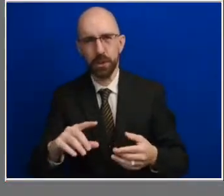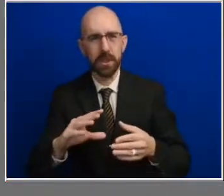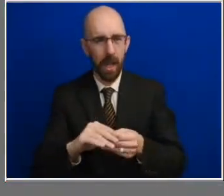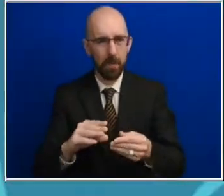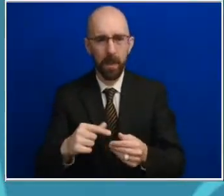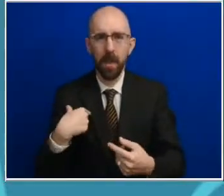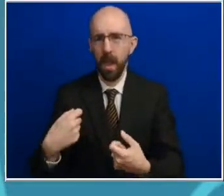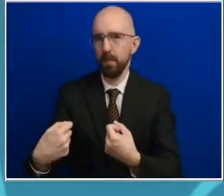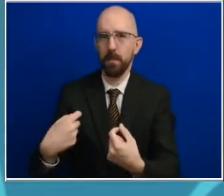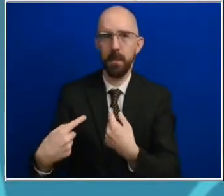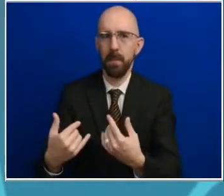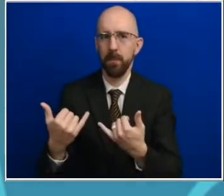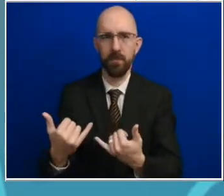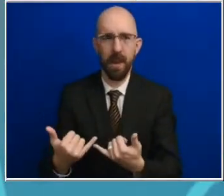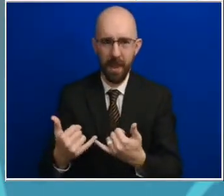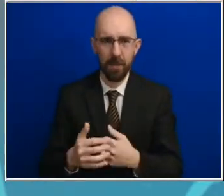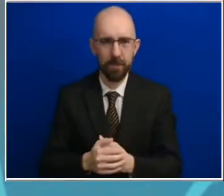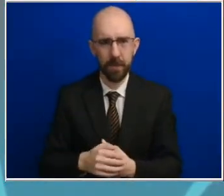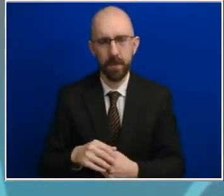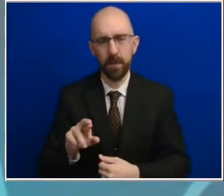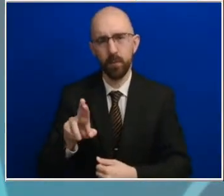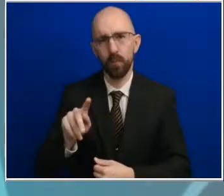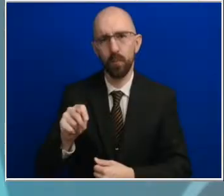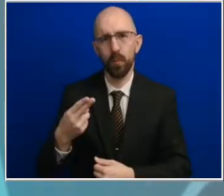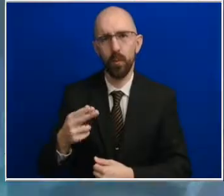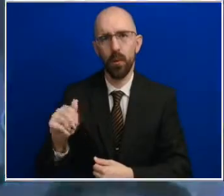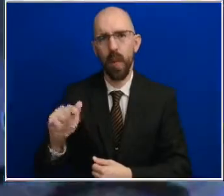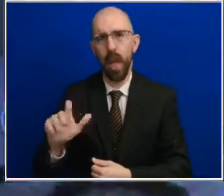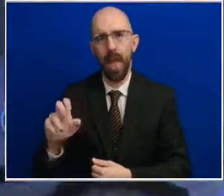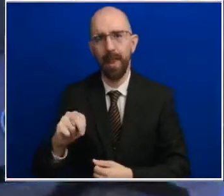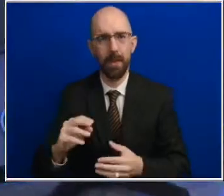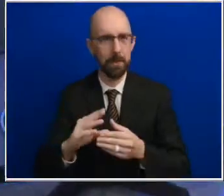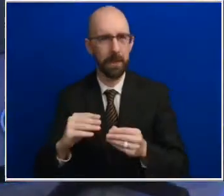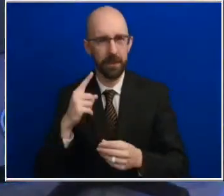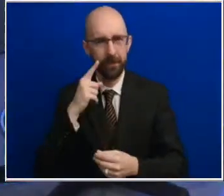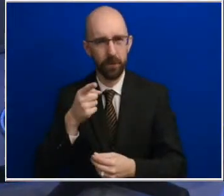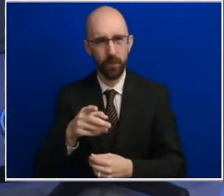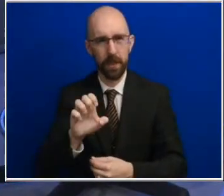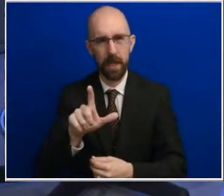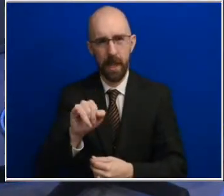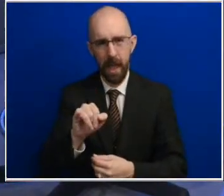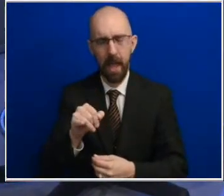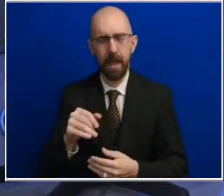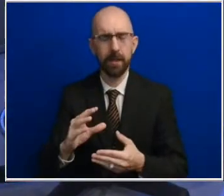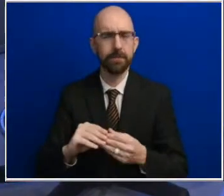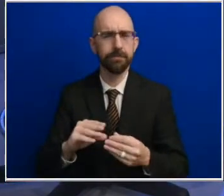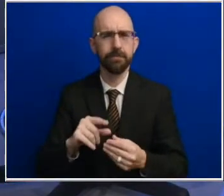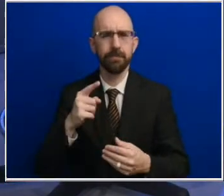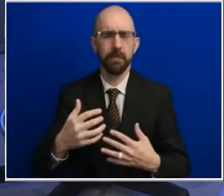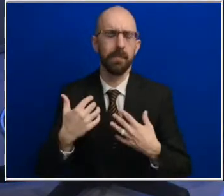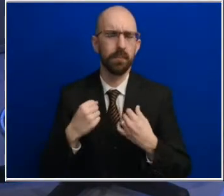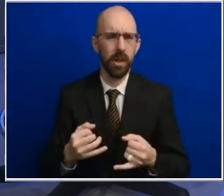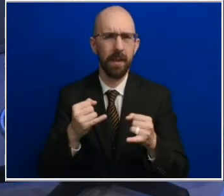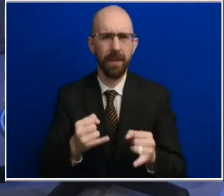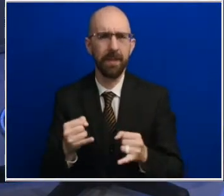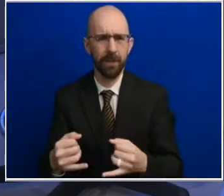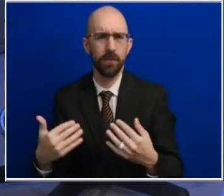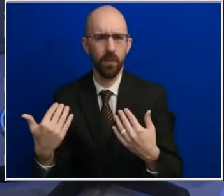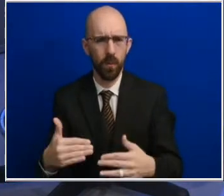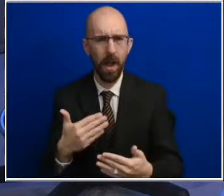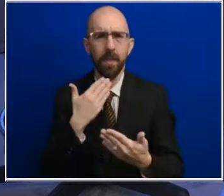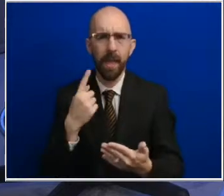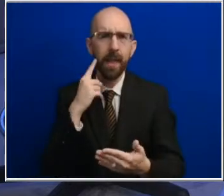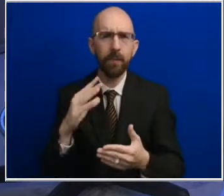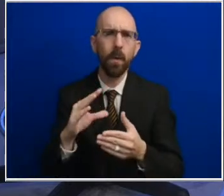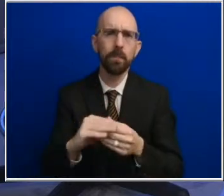now. Ruth Allen just has a message for you, Eli. She writes, "What a brave individual. Thank you for telling your story on so many levels."